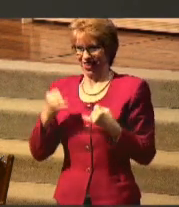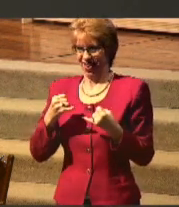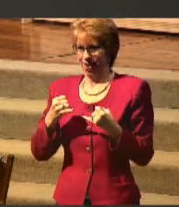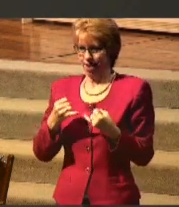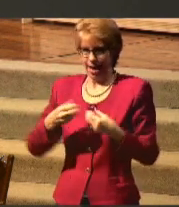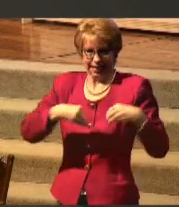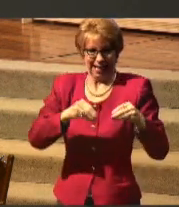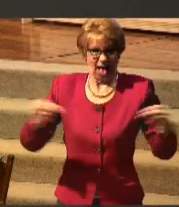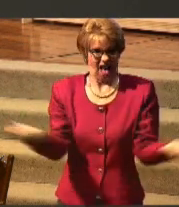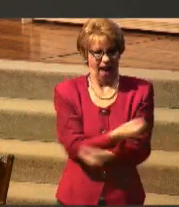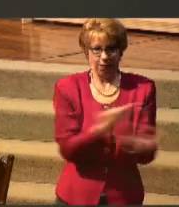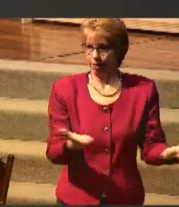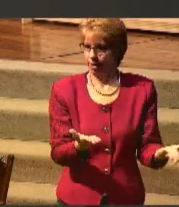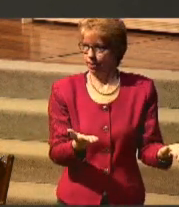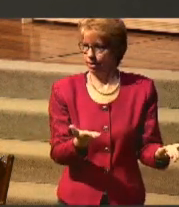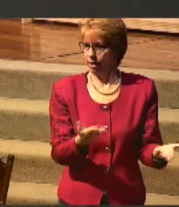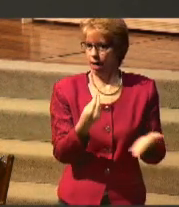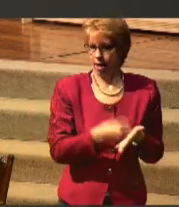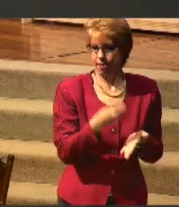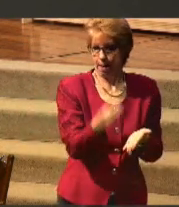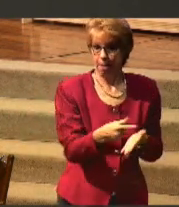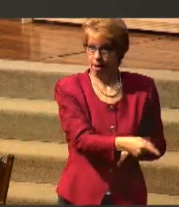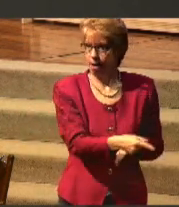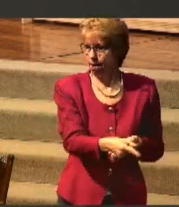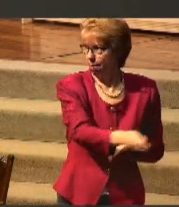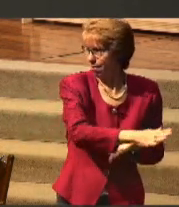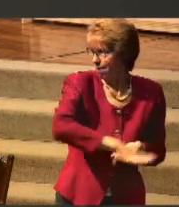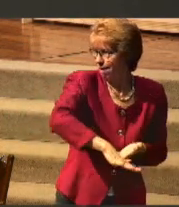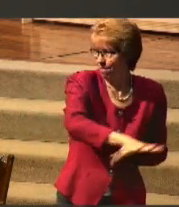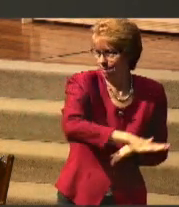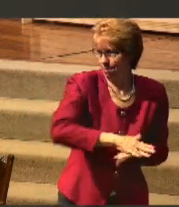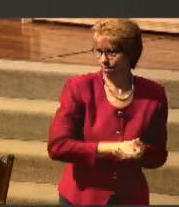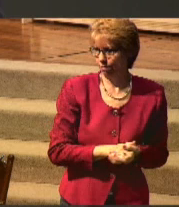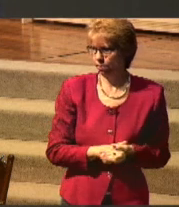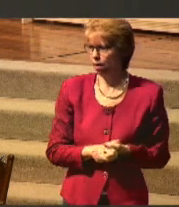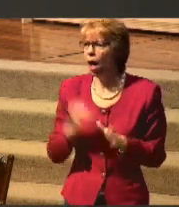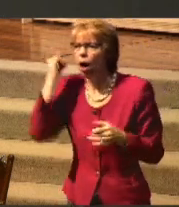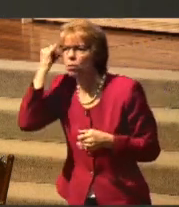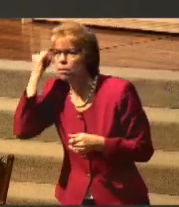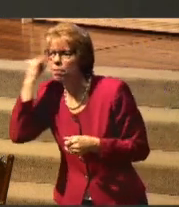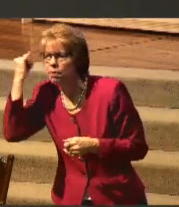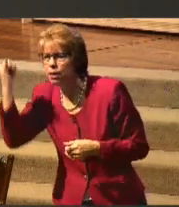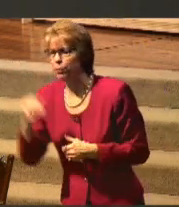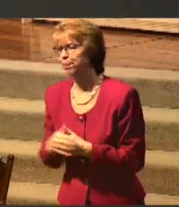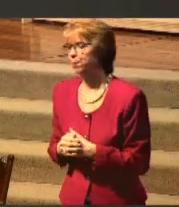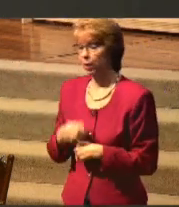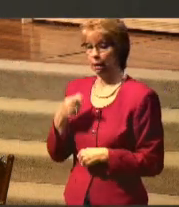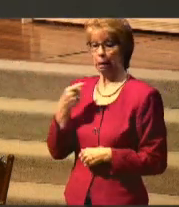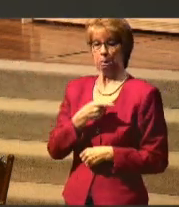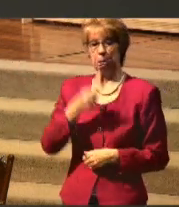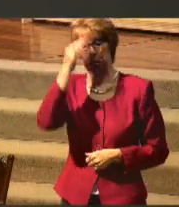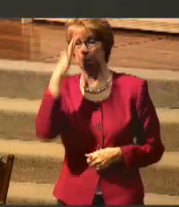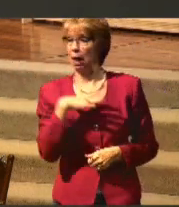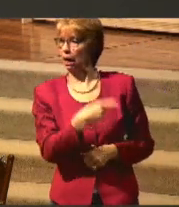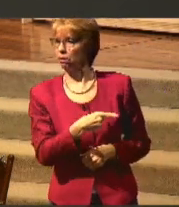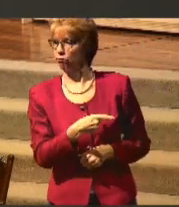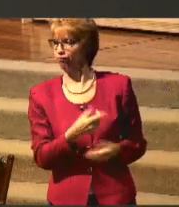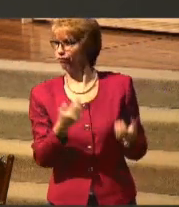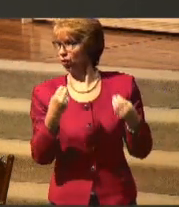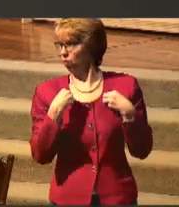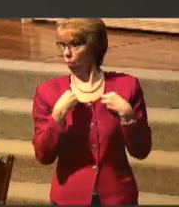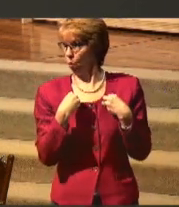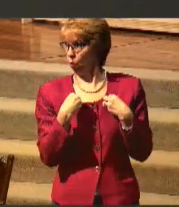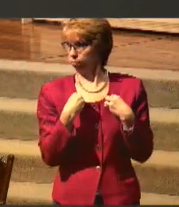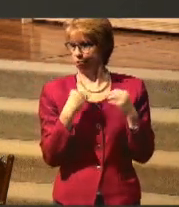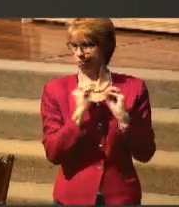hath, and buyeth that field." Could you imagine, here's a guy that he does not own a field,